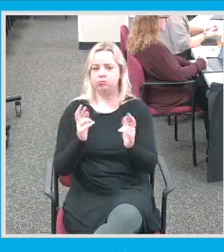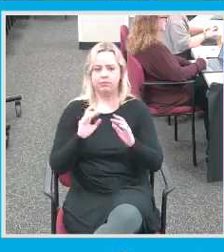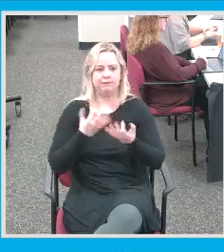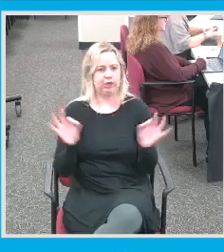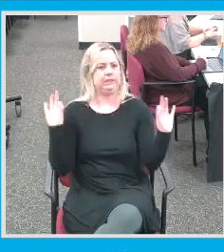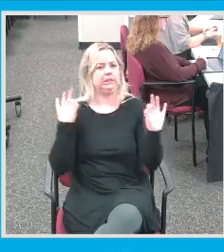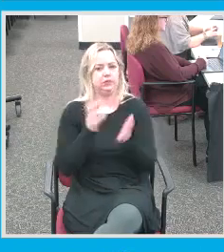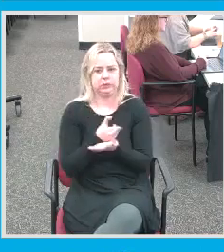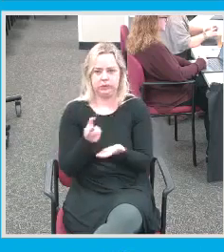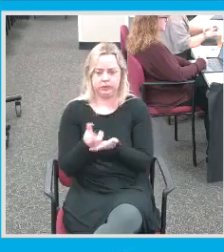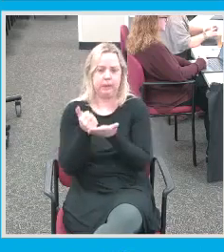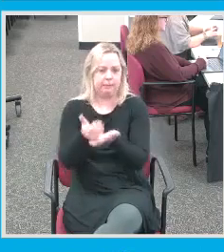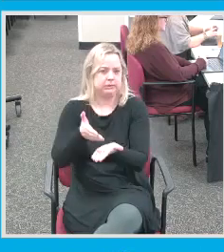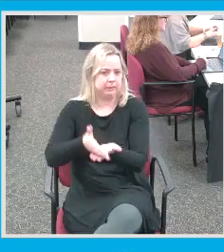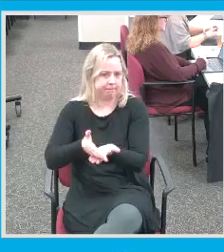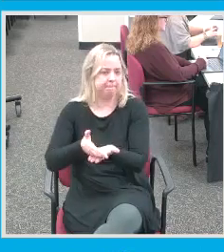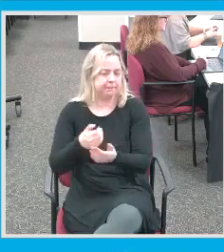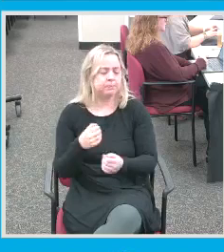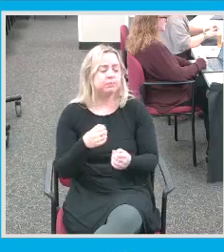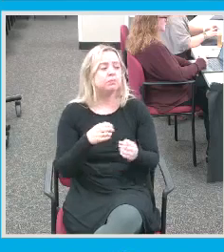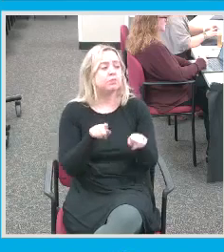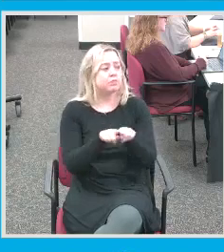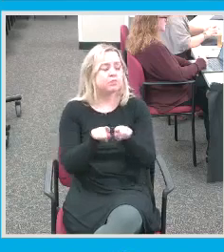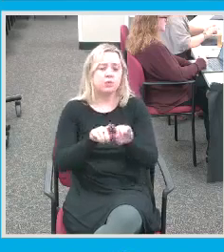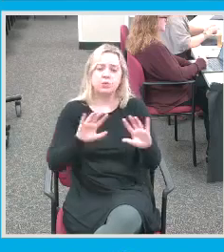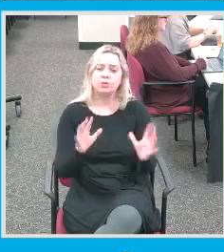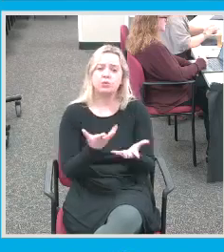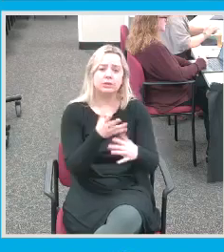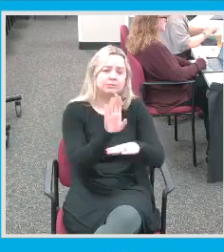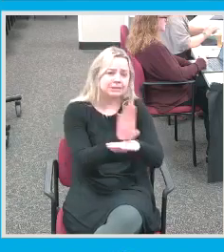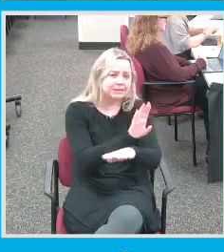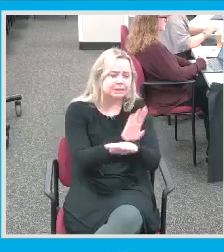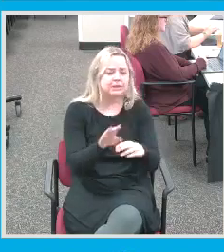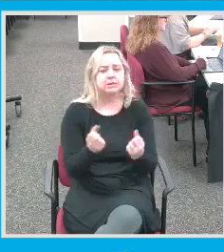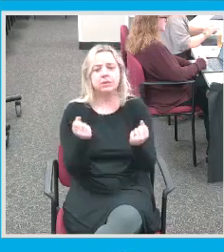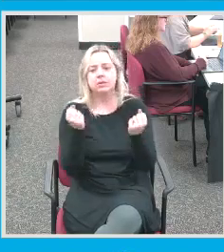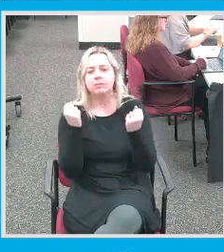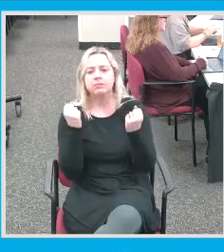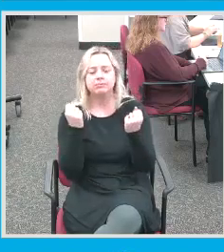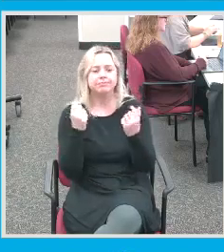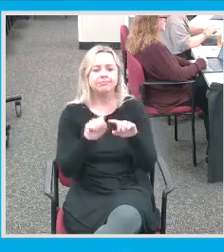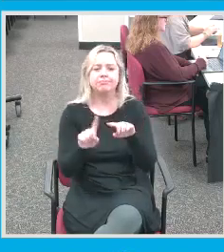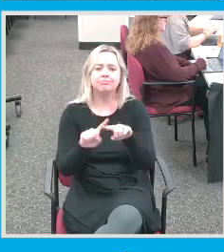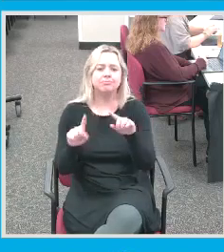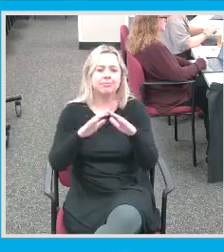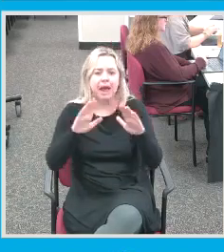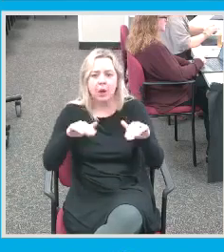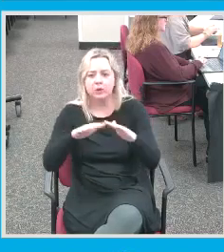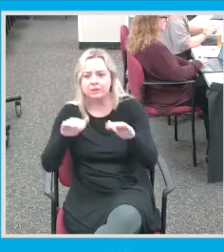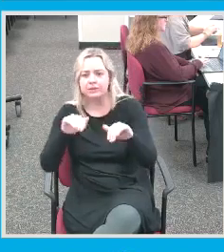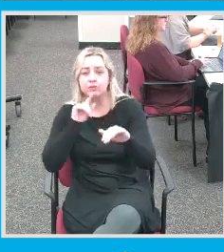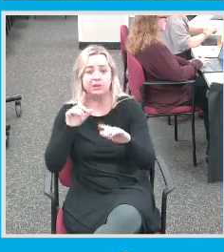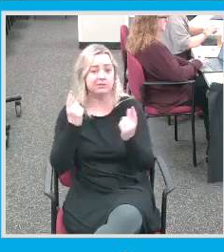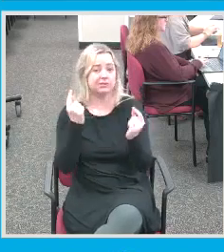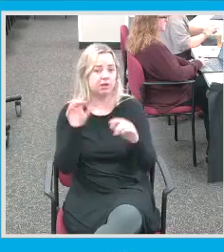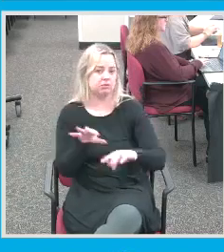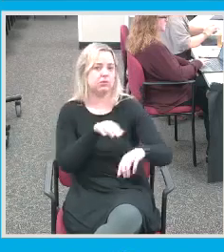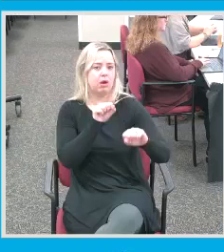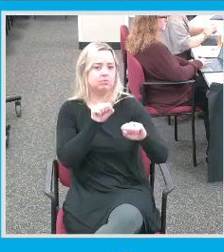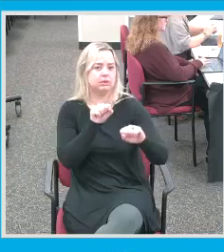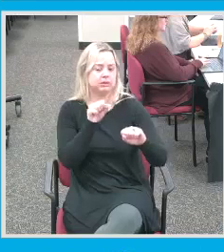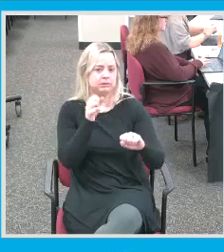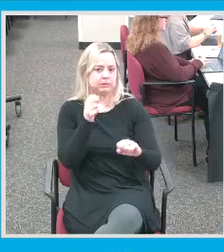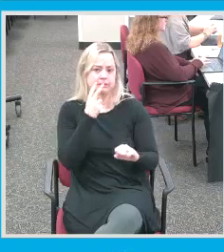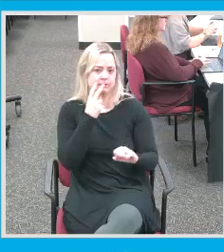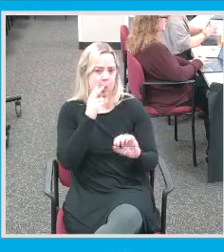We assist businesses, workplaces, multi-unit housing properties in adopting smoke-free policies to limit